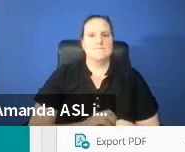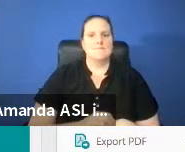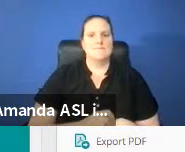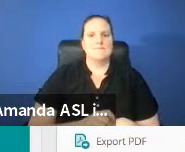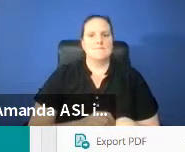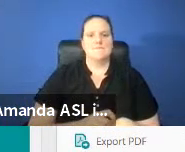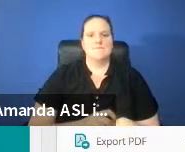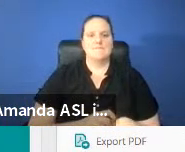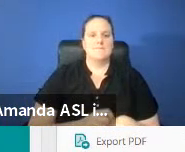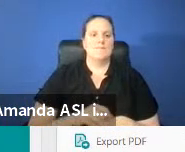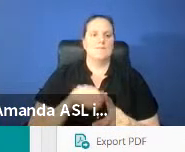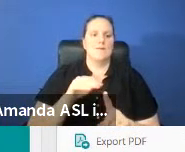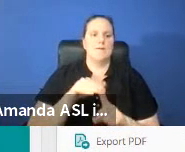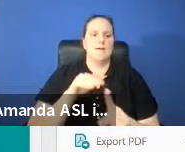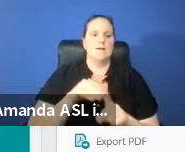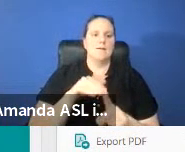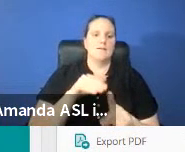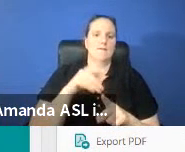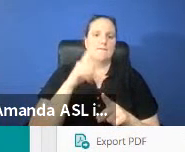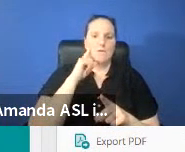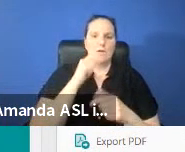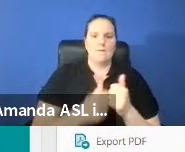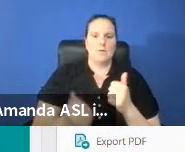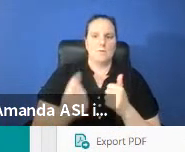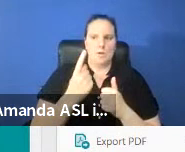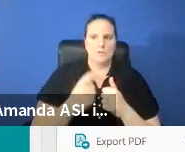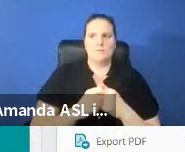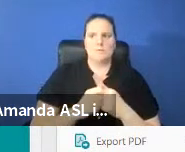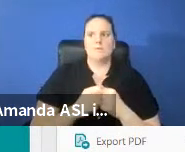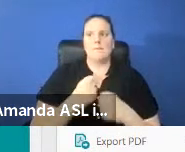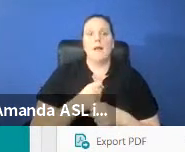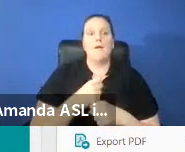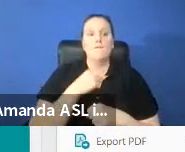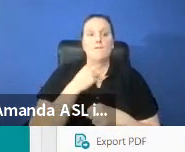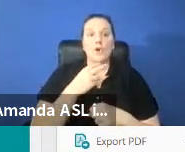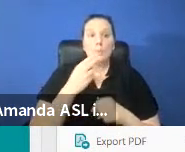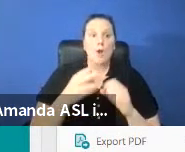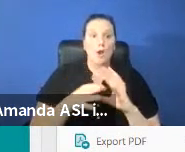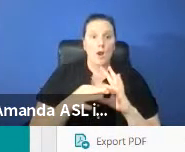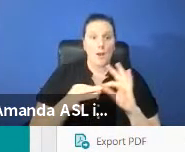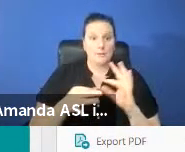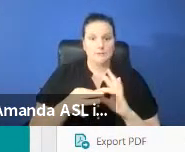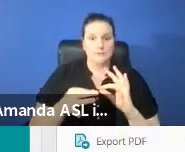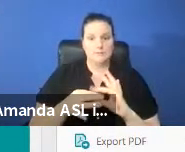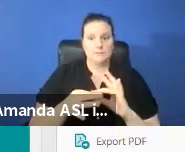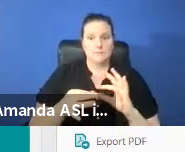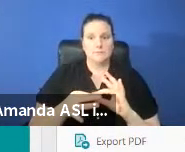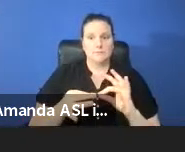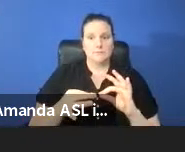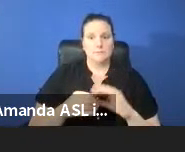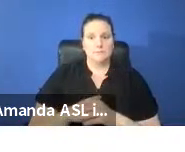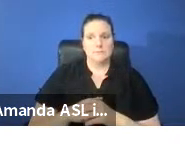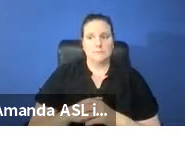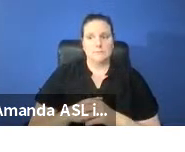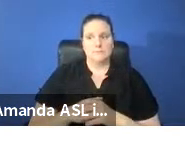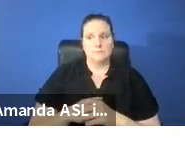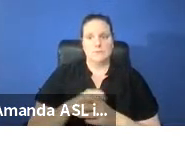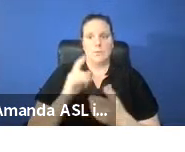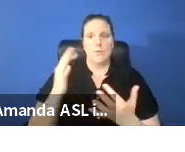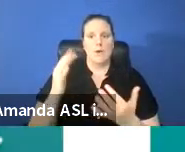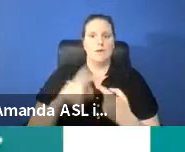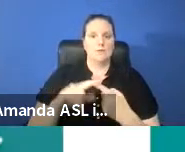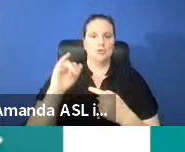So just a reminder for everyone to make a verbal comment. Wait till Jake is done